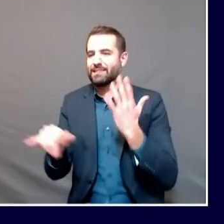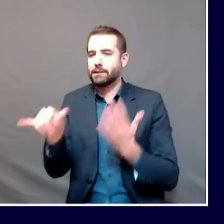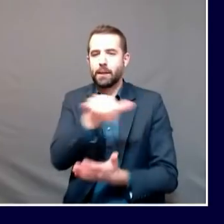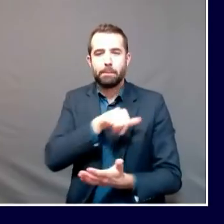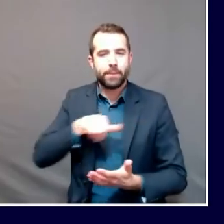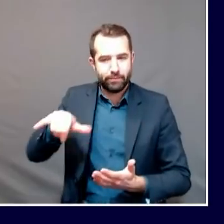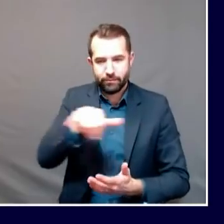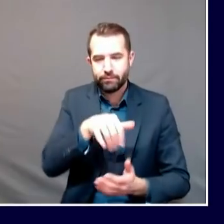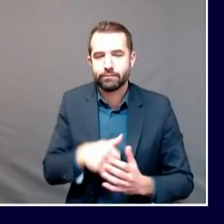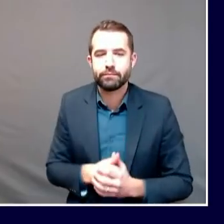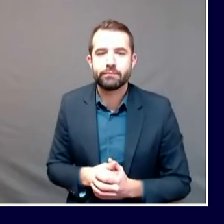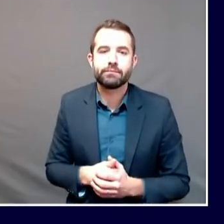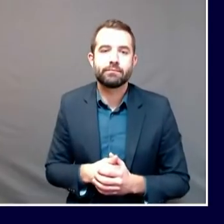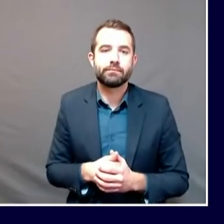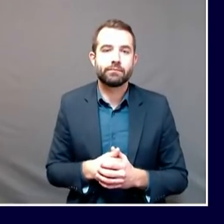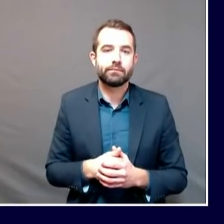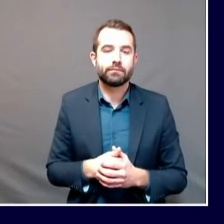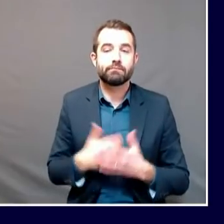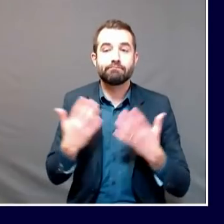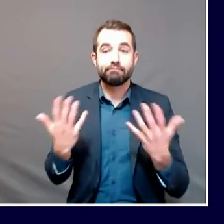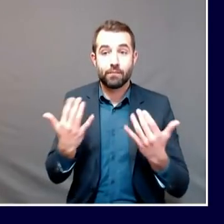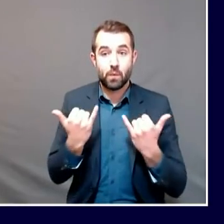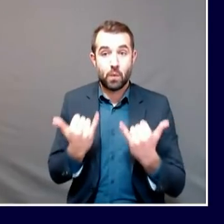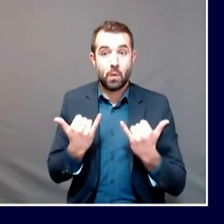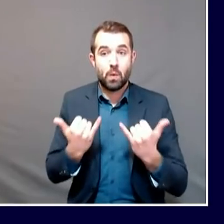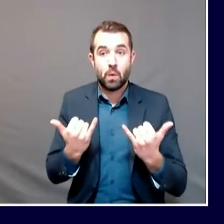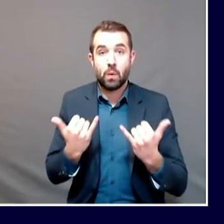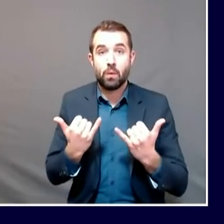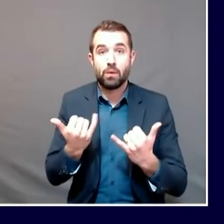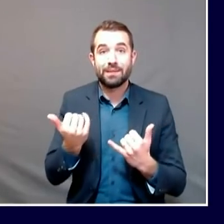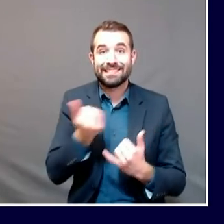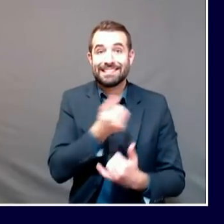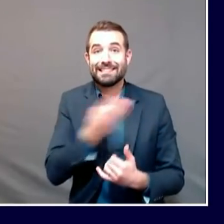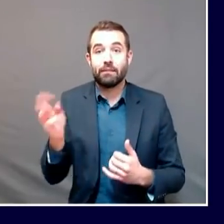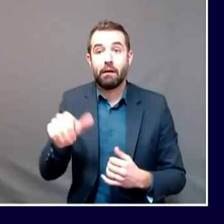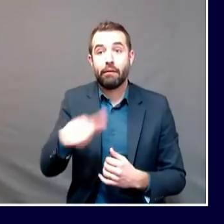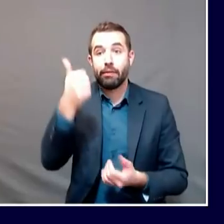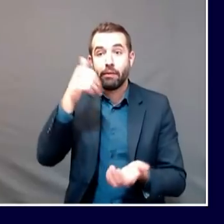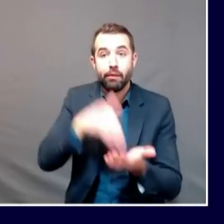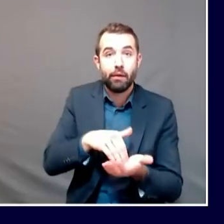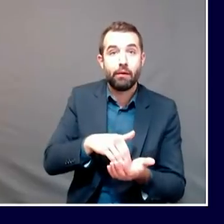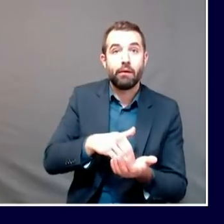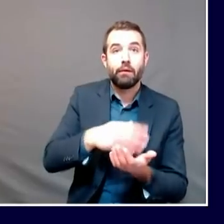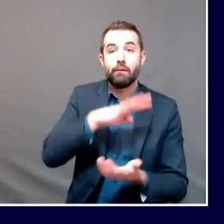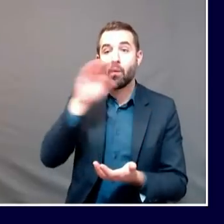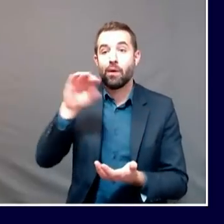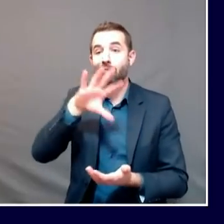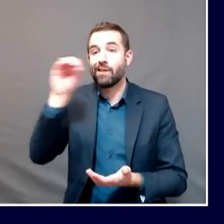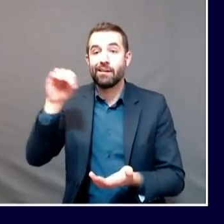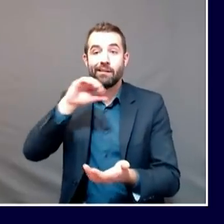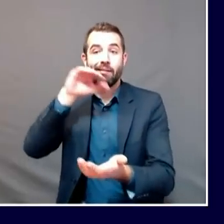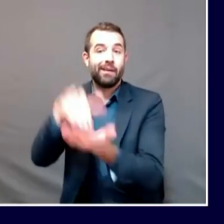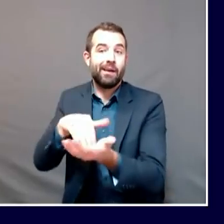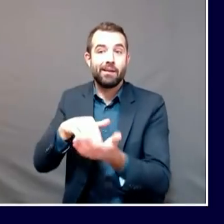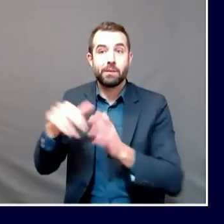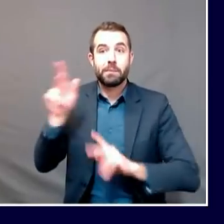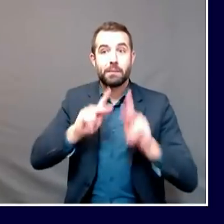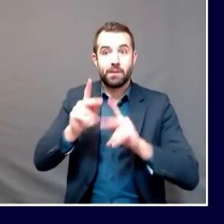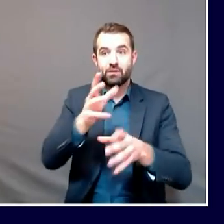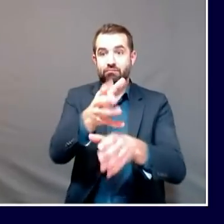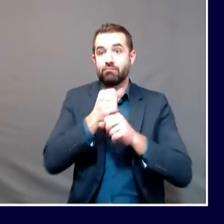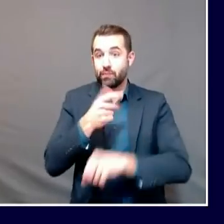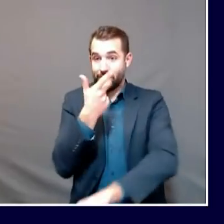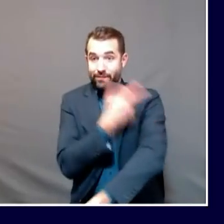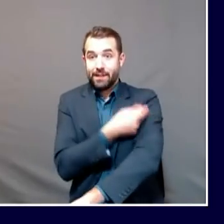has reported any serious health problems. There are side effects though, and sometimes they actually resemble the symptoms